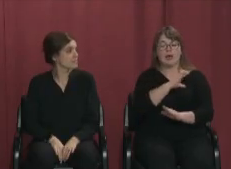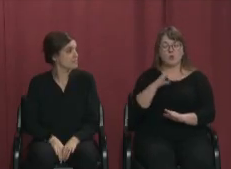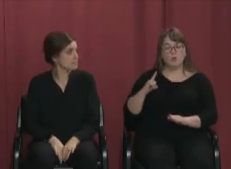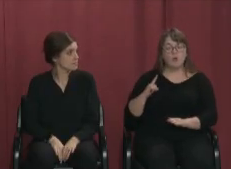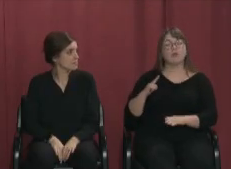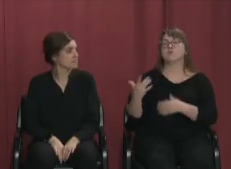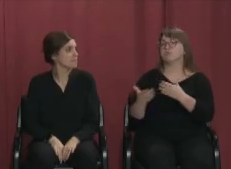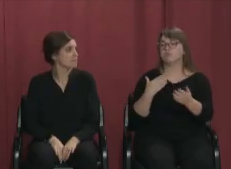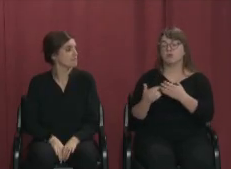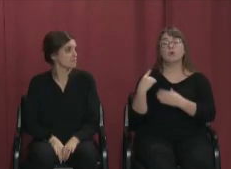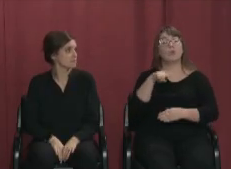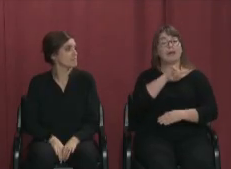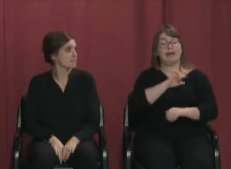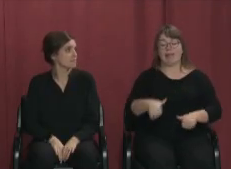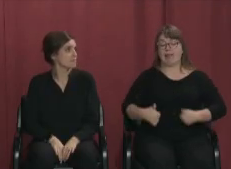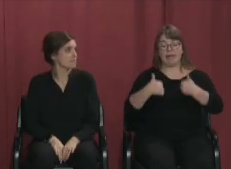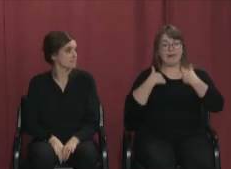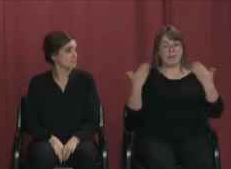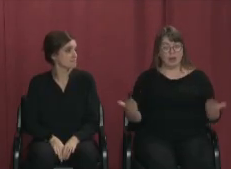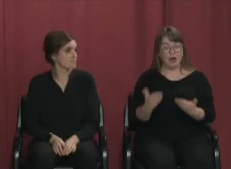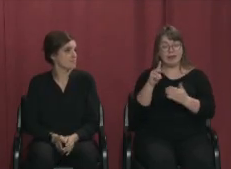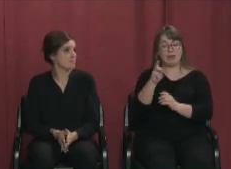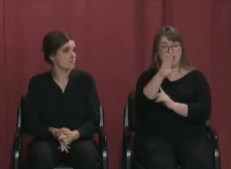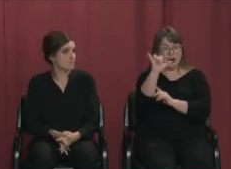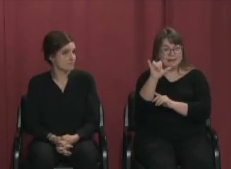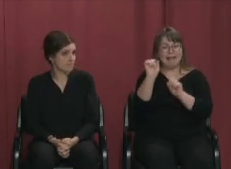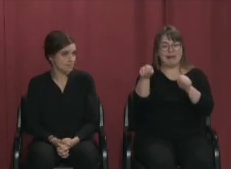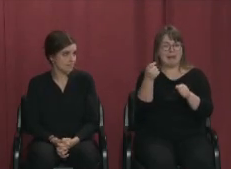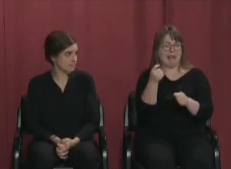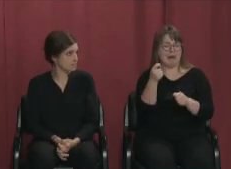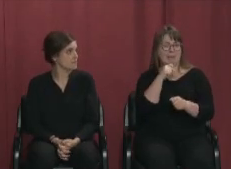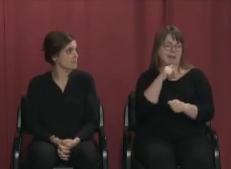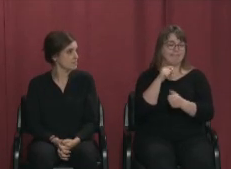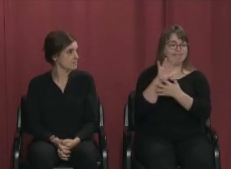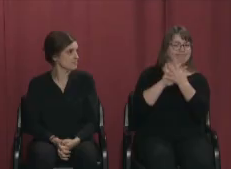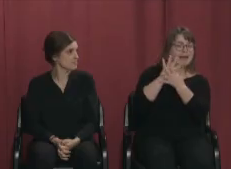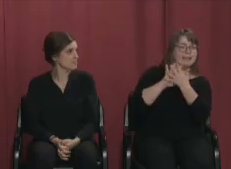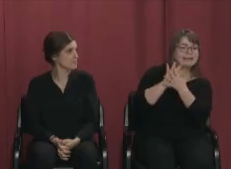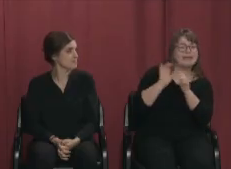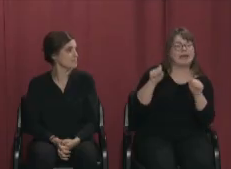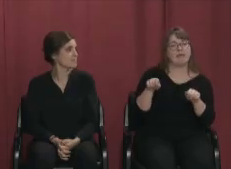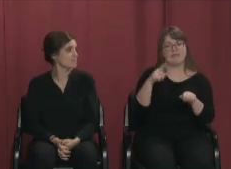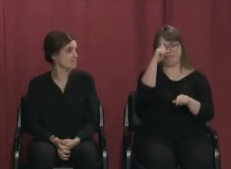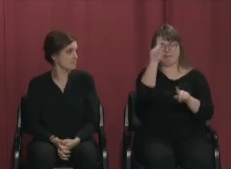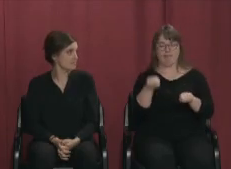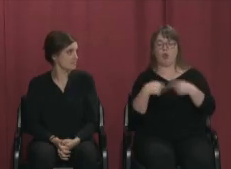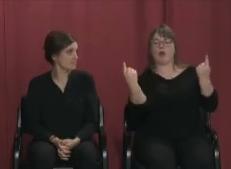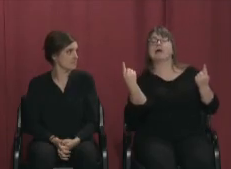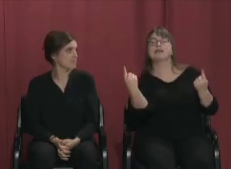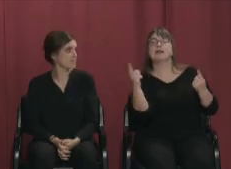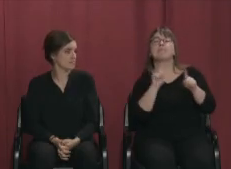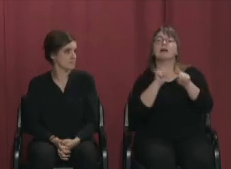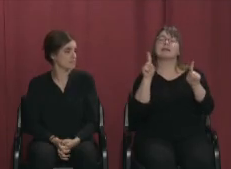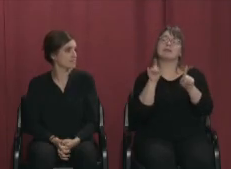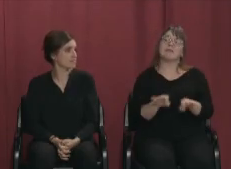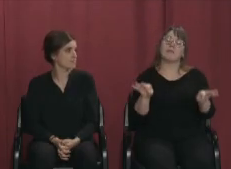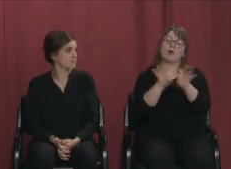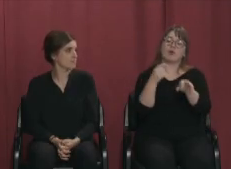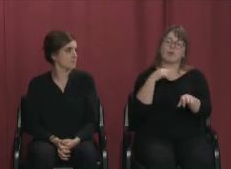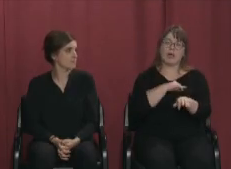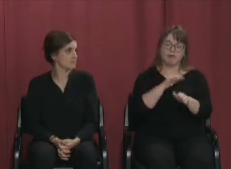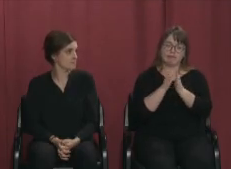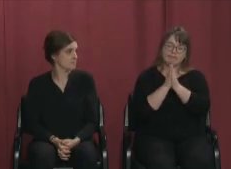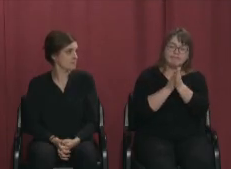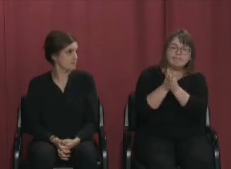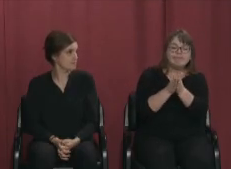in a democracy is messy. It can be sometimes even polarizing. Our democracy requires us to be engaged and active, not